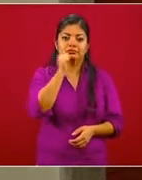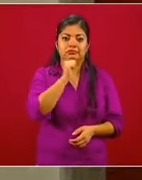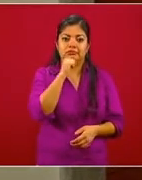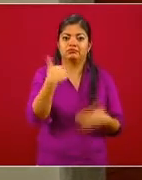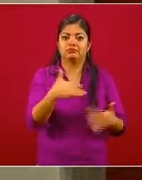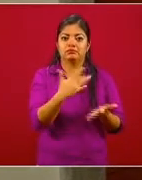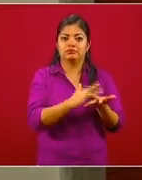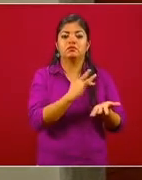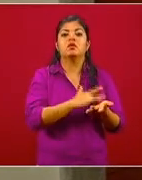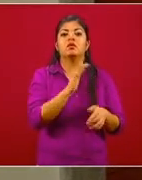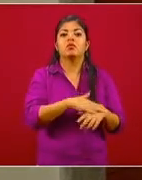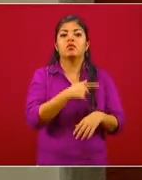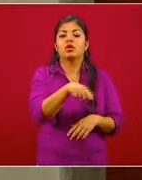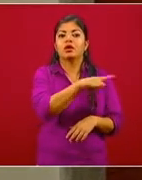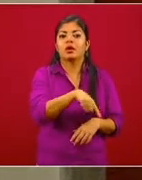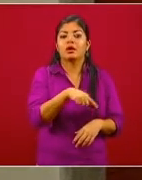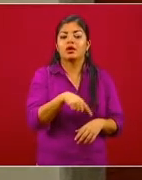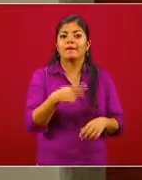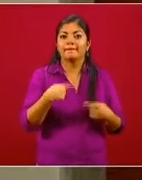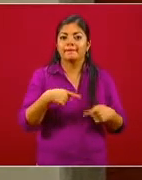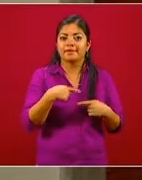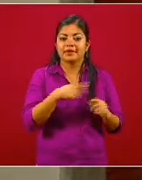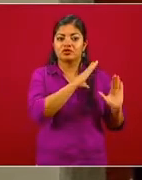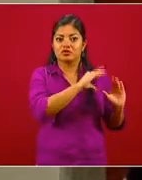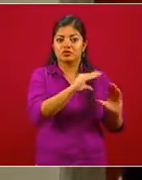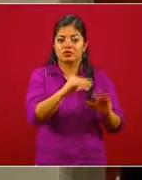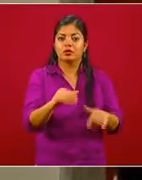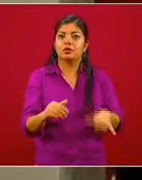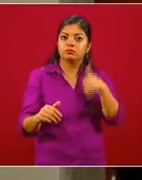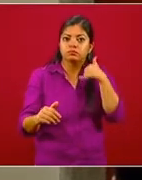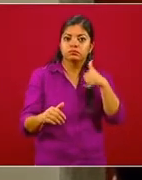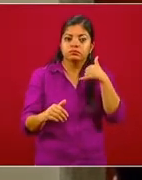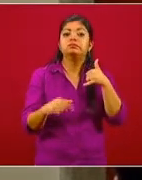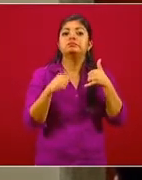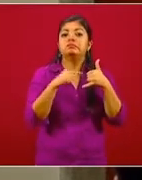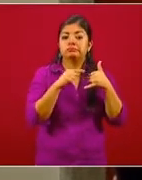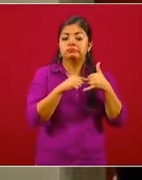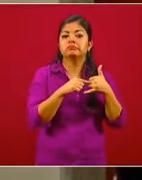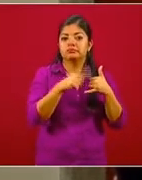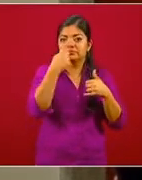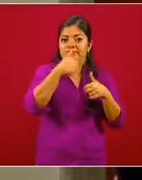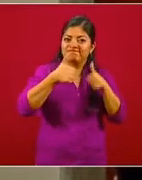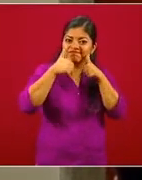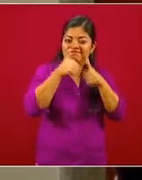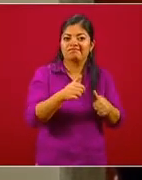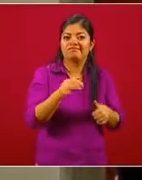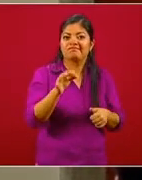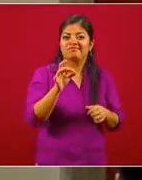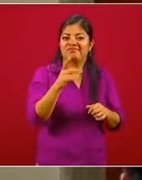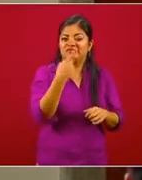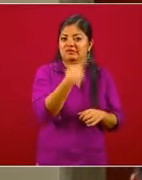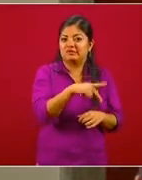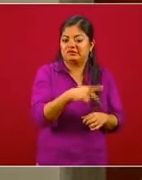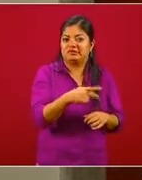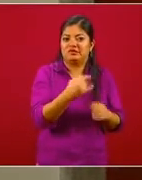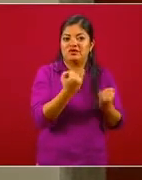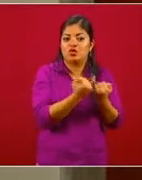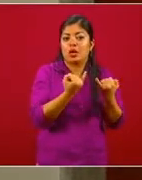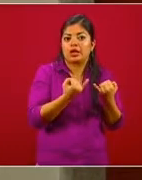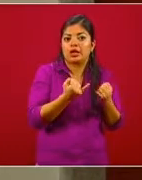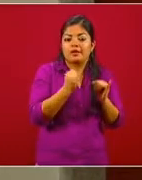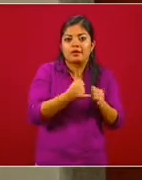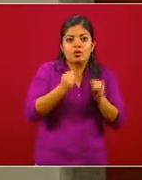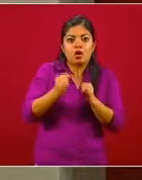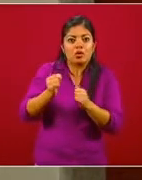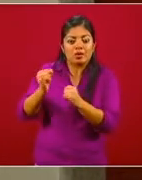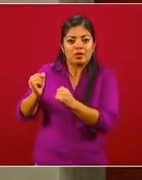911, and we thank them for their collaboration to sensitize their operators to the